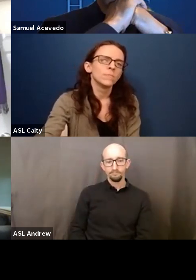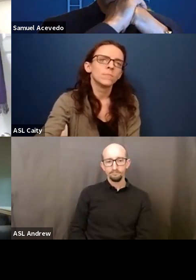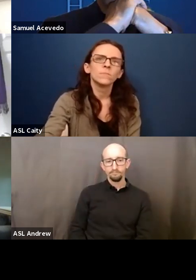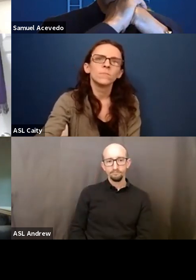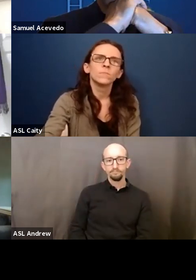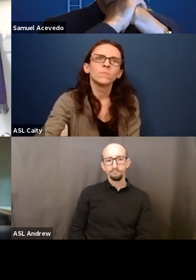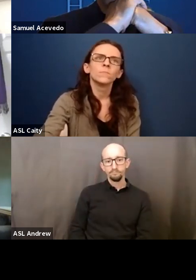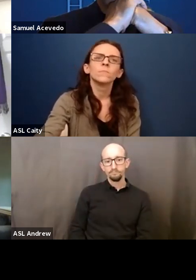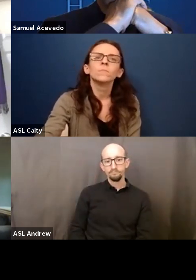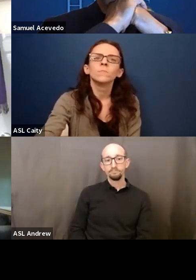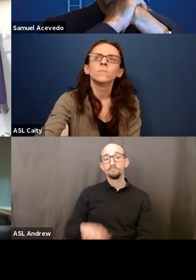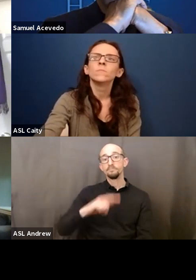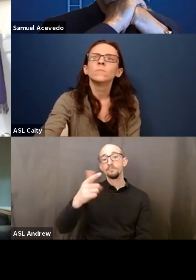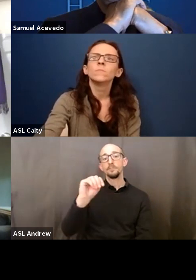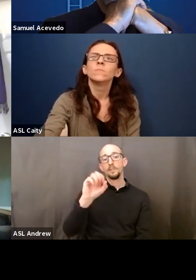Ms. Lum?